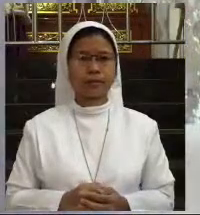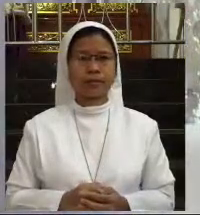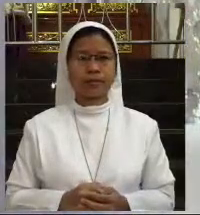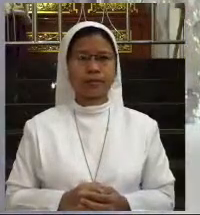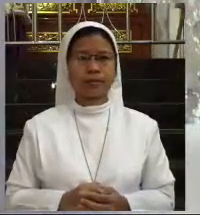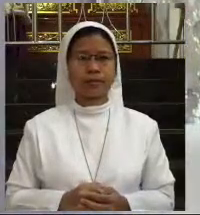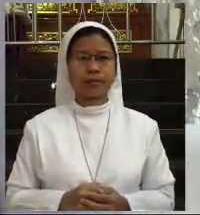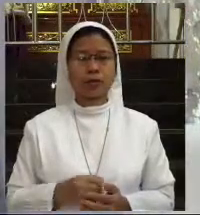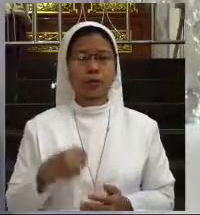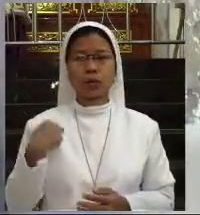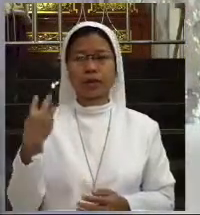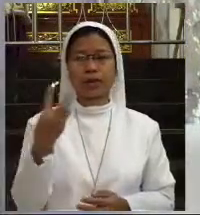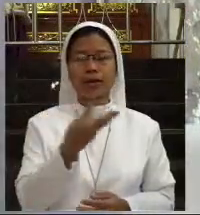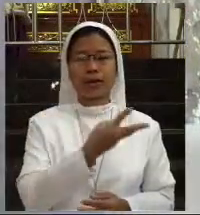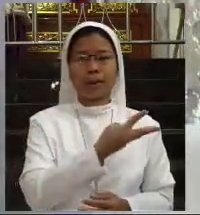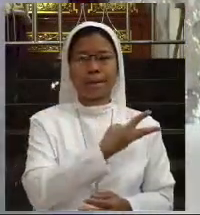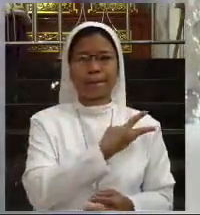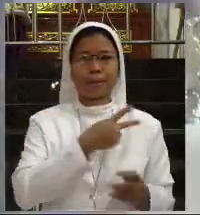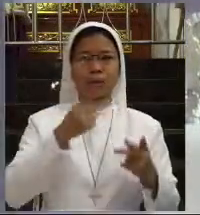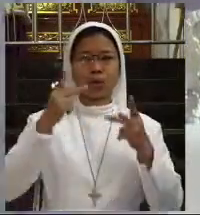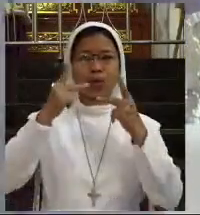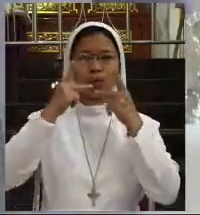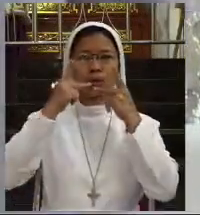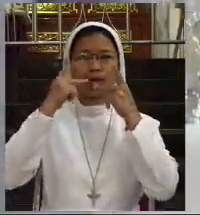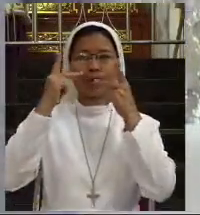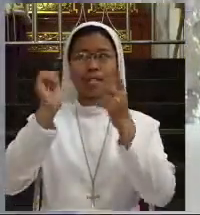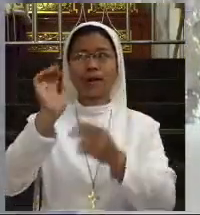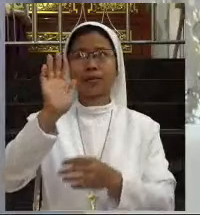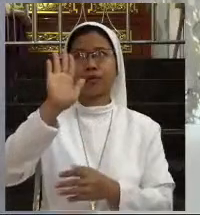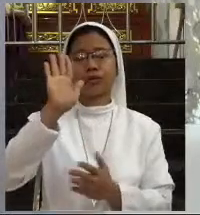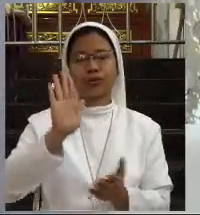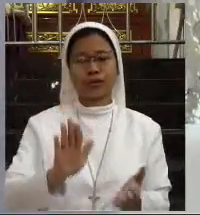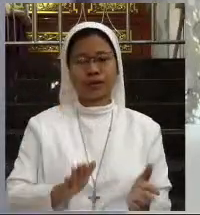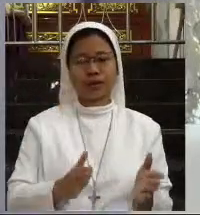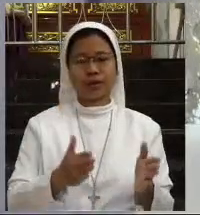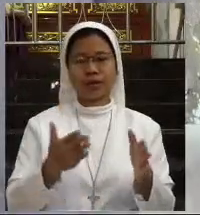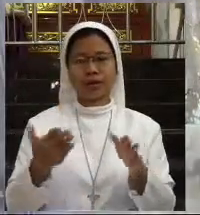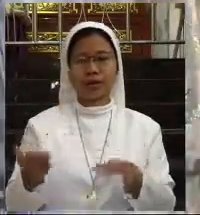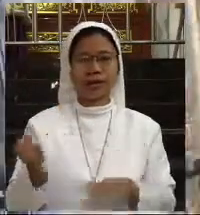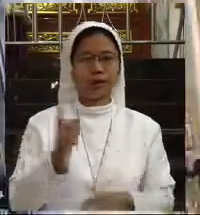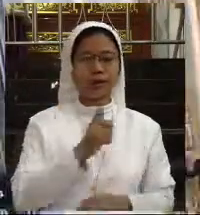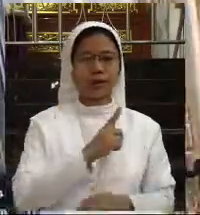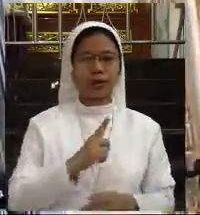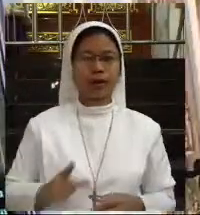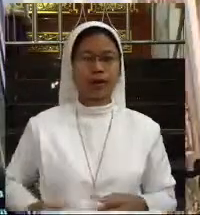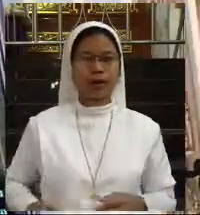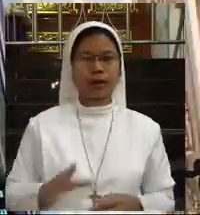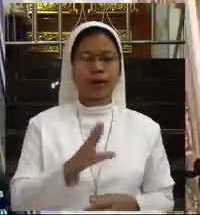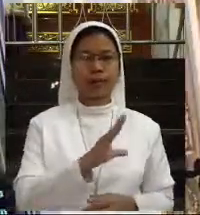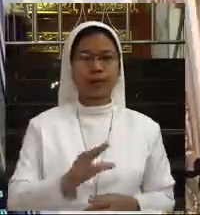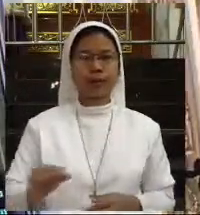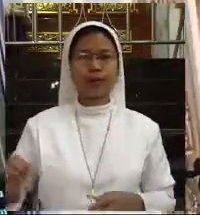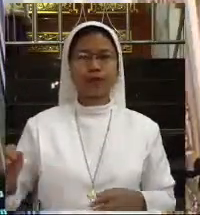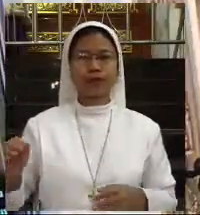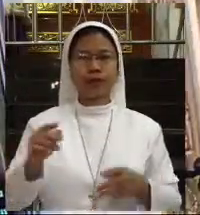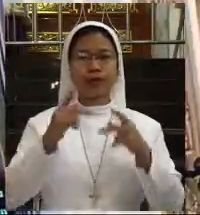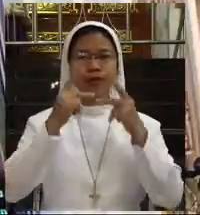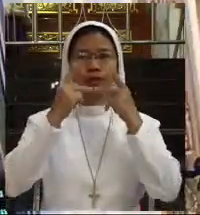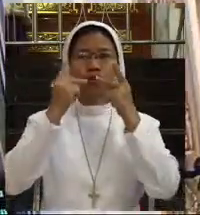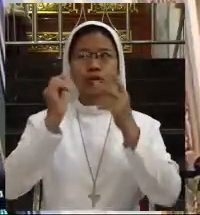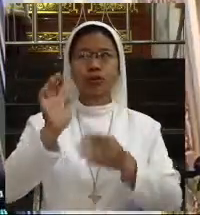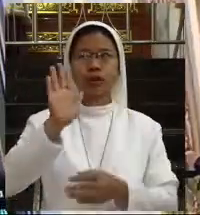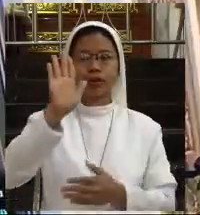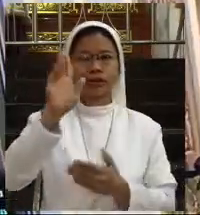faith. We proclaim your death, O Lord, and